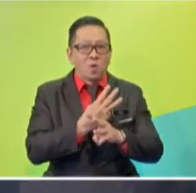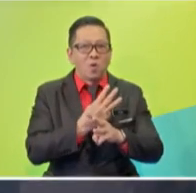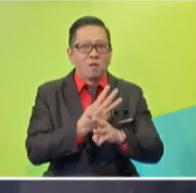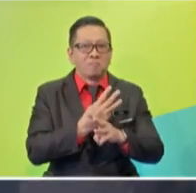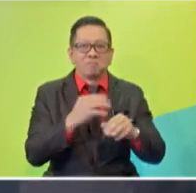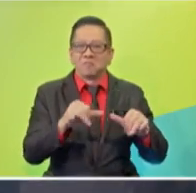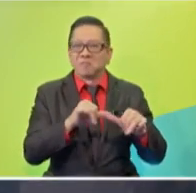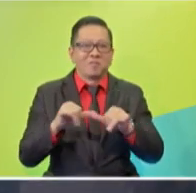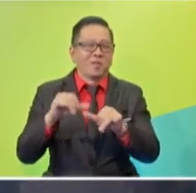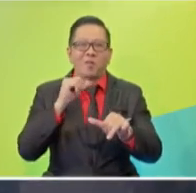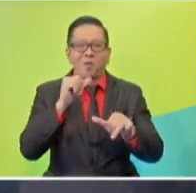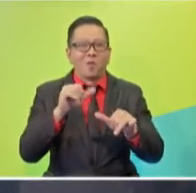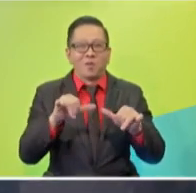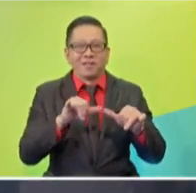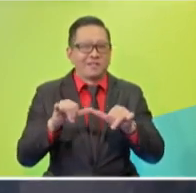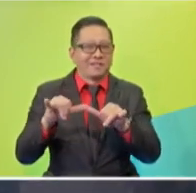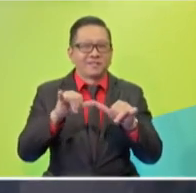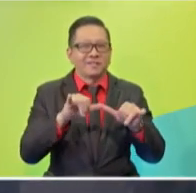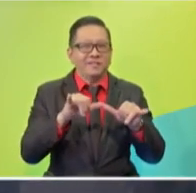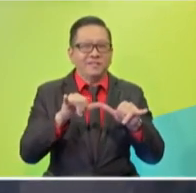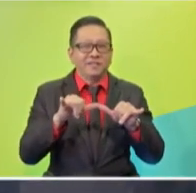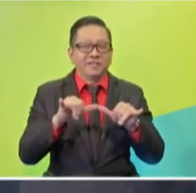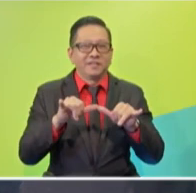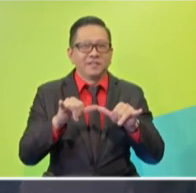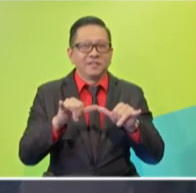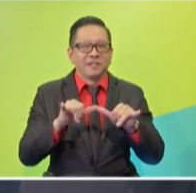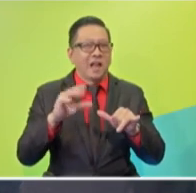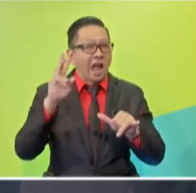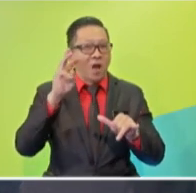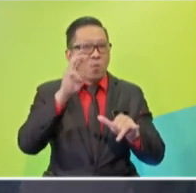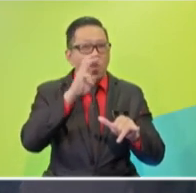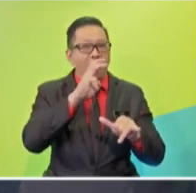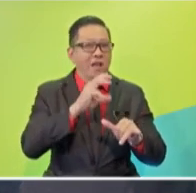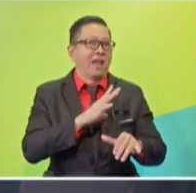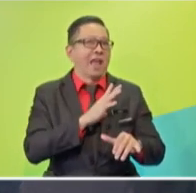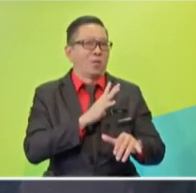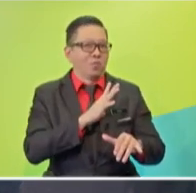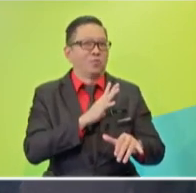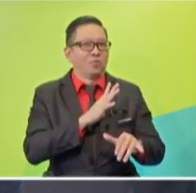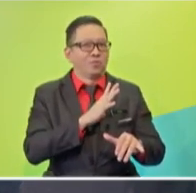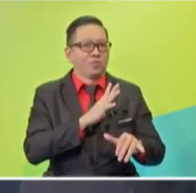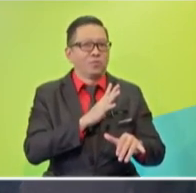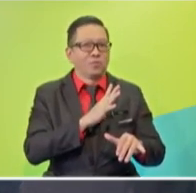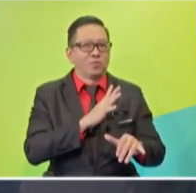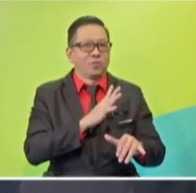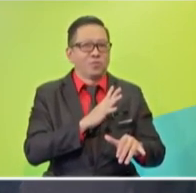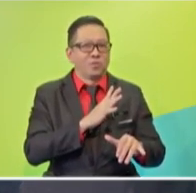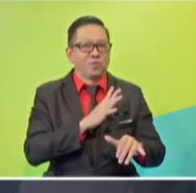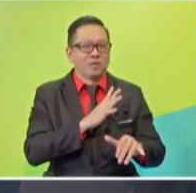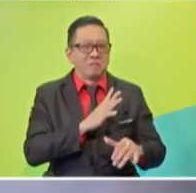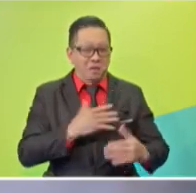That's common, not common. Not common. You can say it unusual as well. True. But it can be cool. Yes. Right. So I'm wearing now as